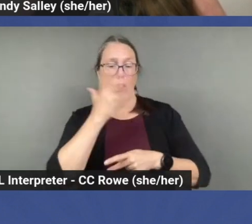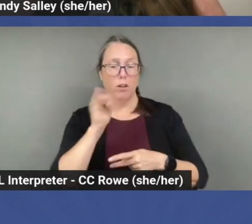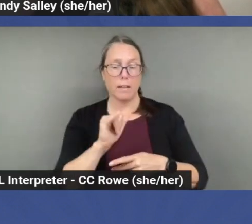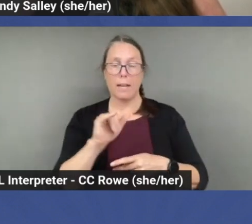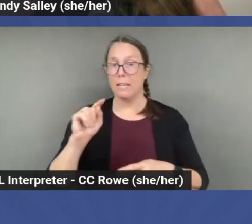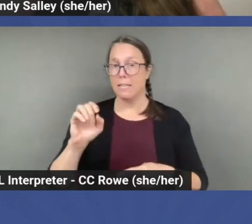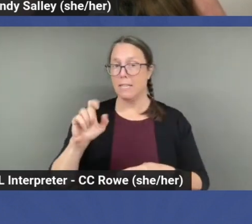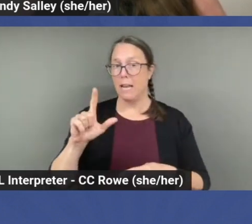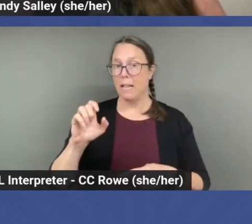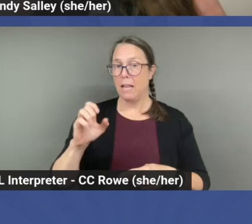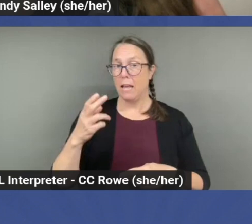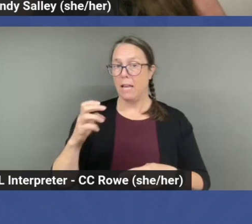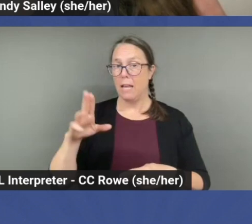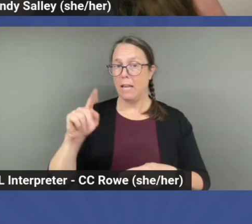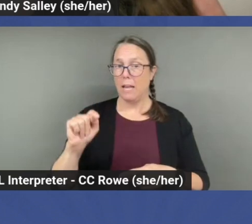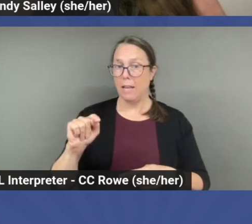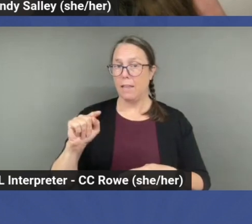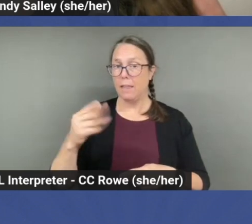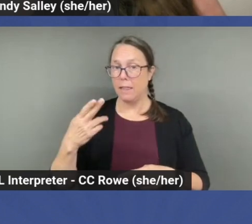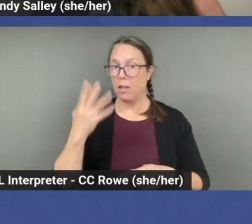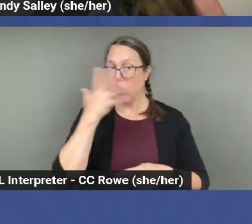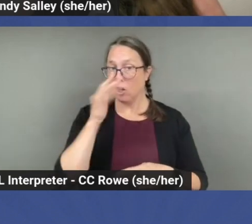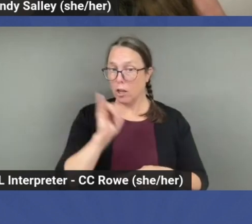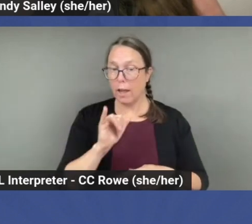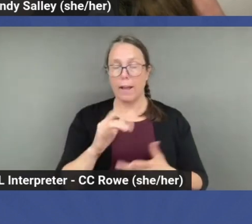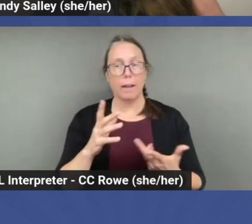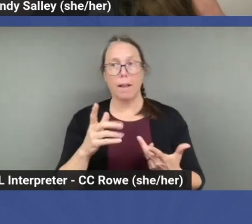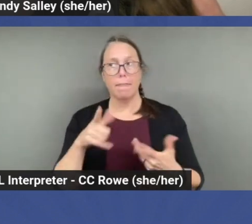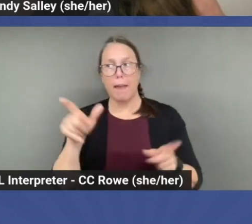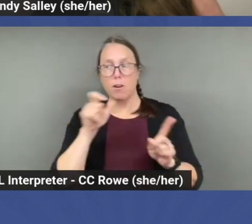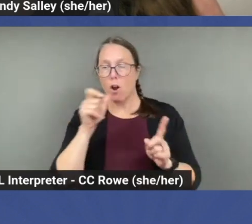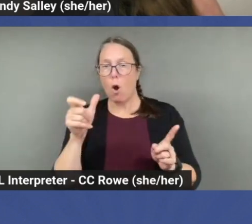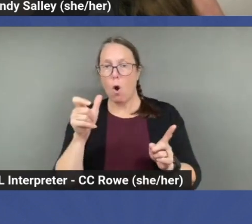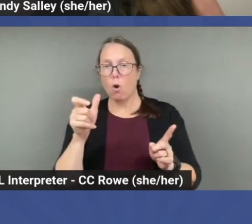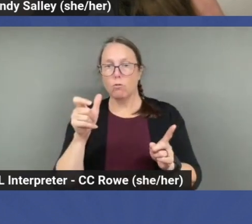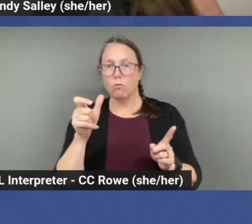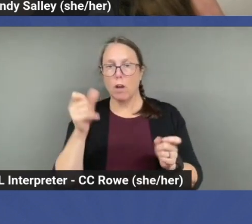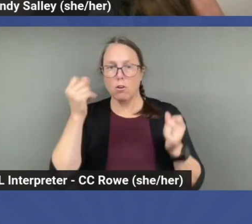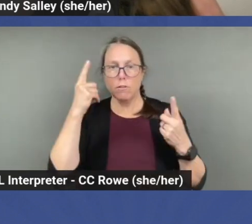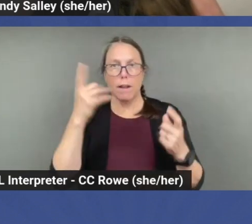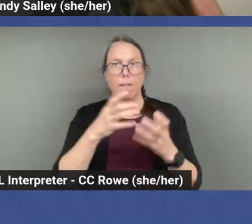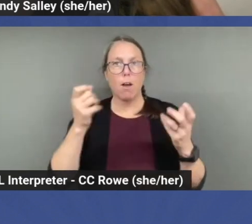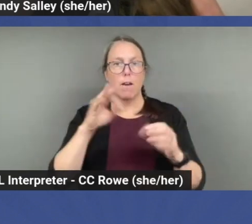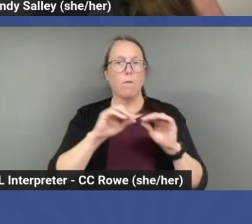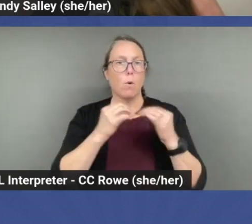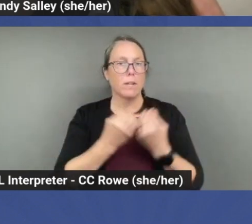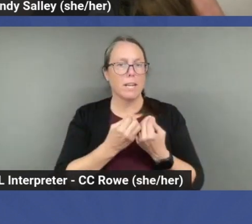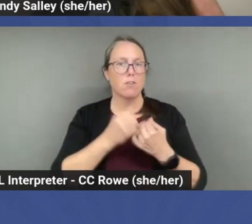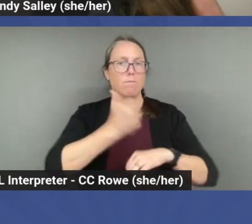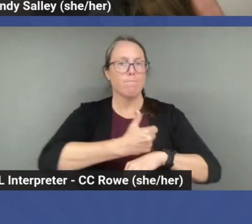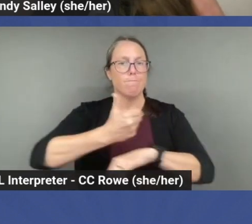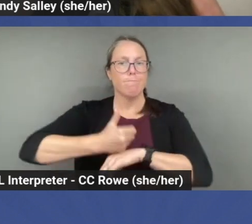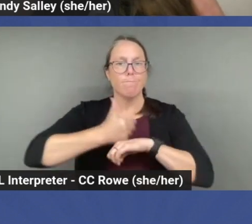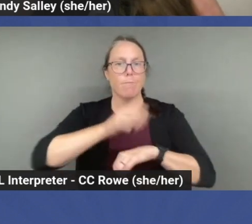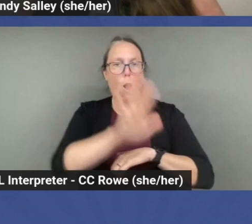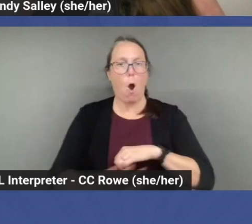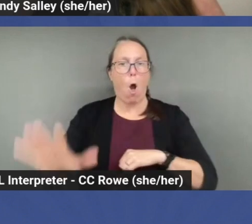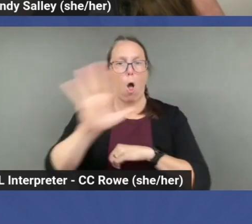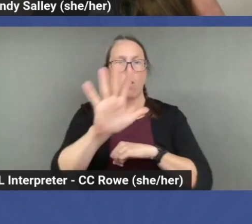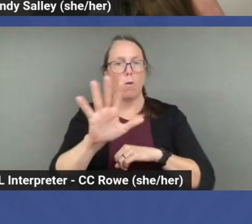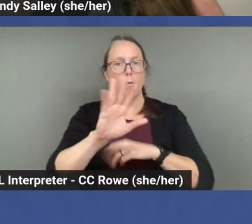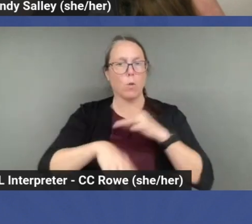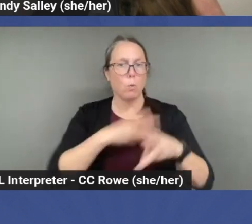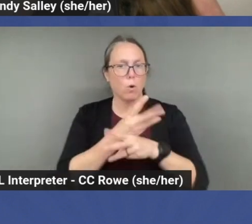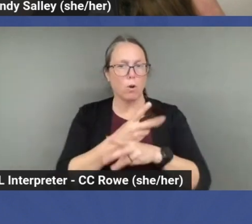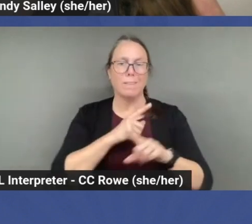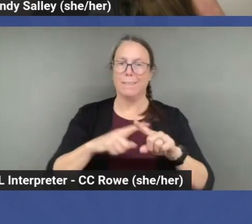have a physical location. They don't understand that a lot of organizations are international, or at least operate in different countries or states and